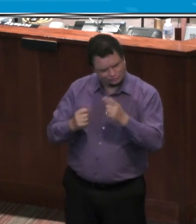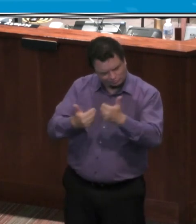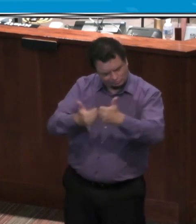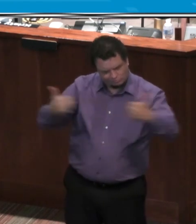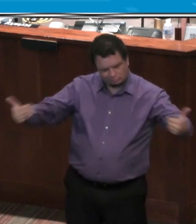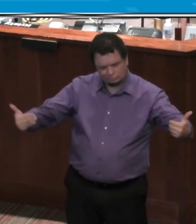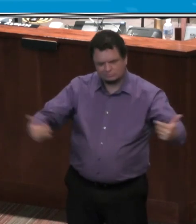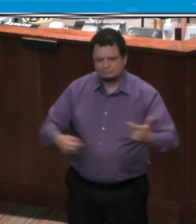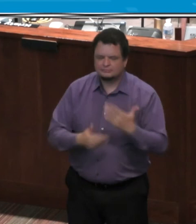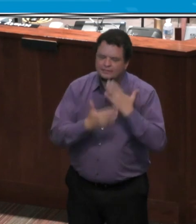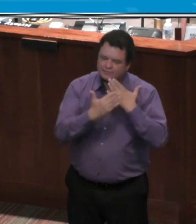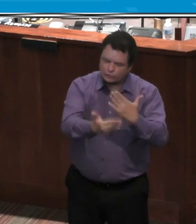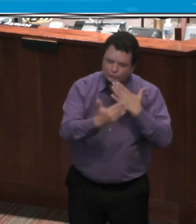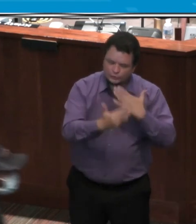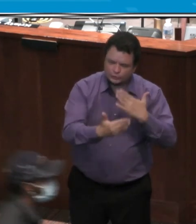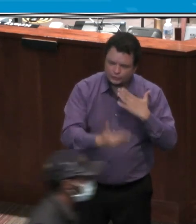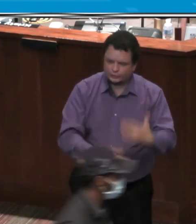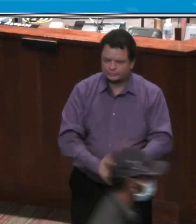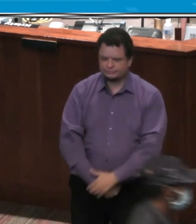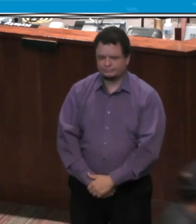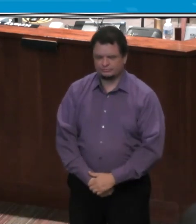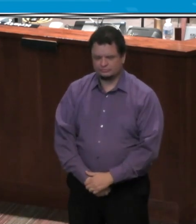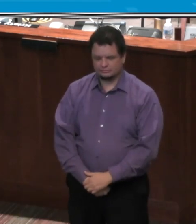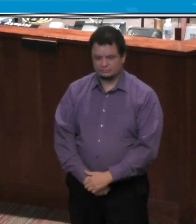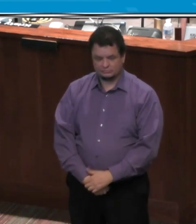Any other public comment?